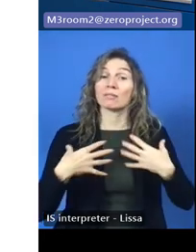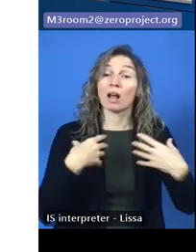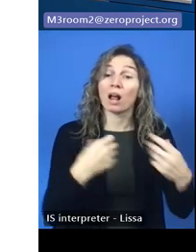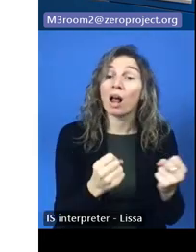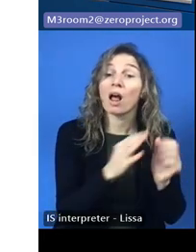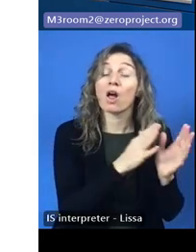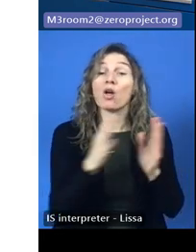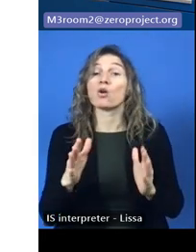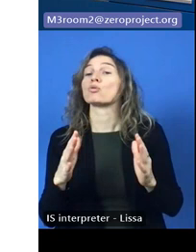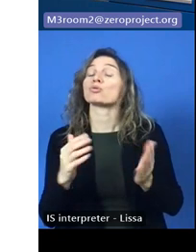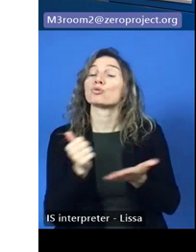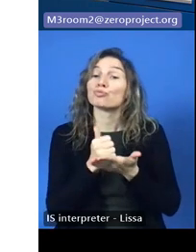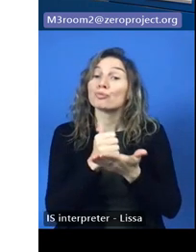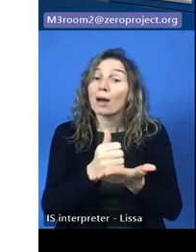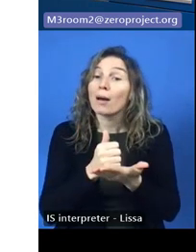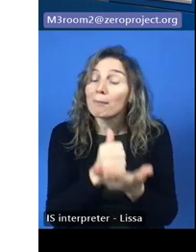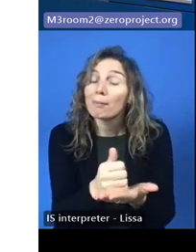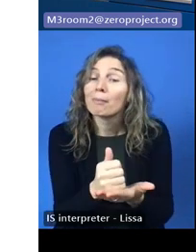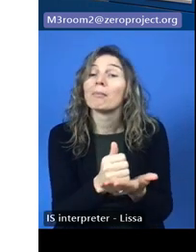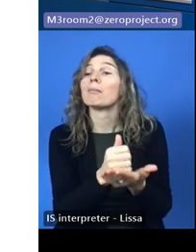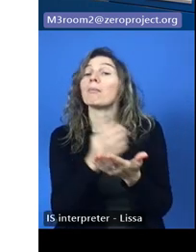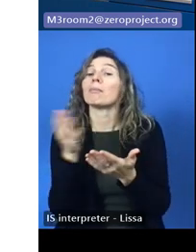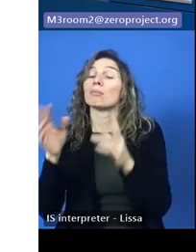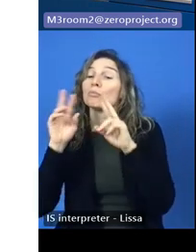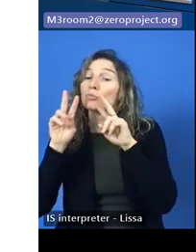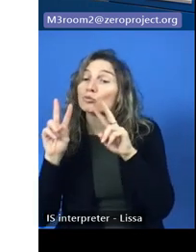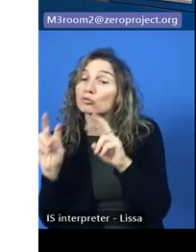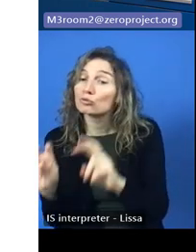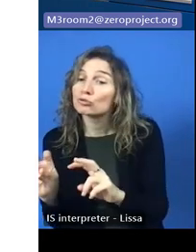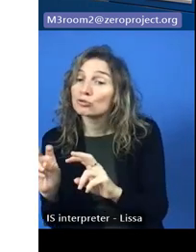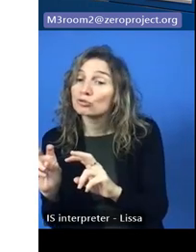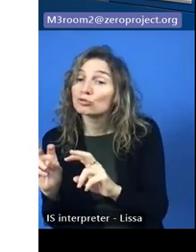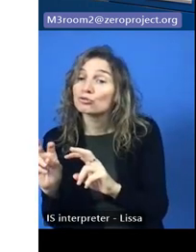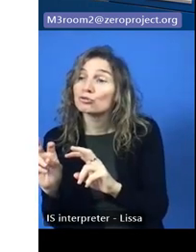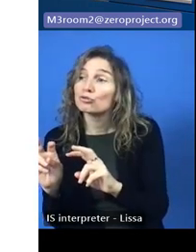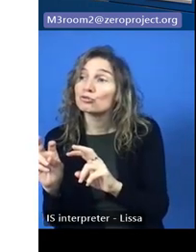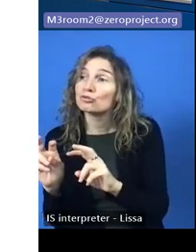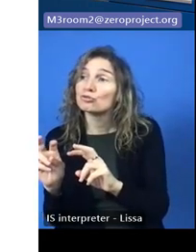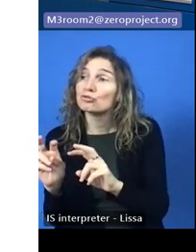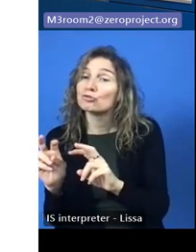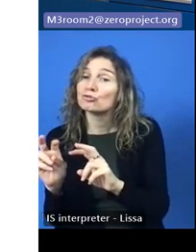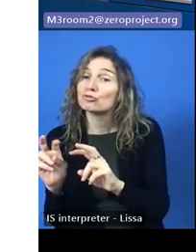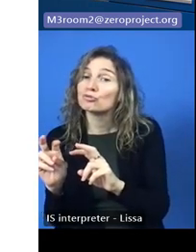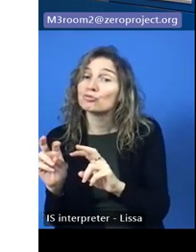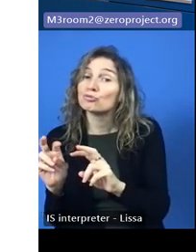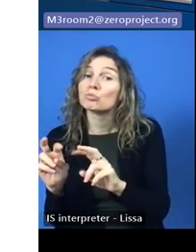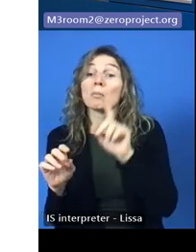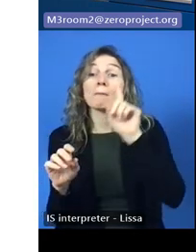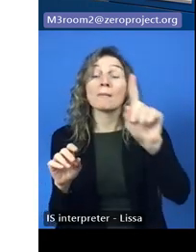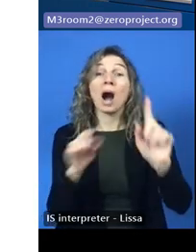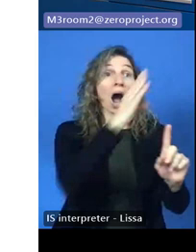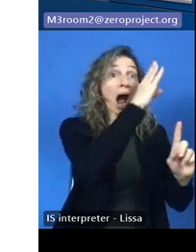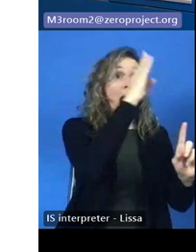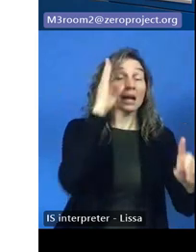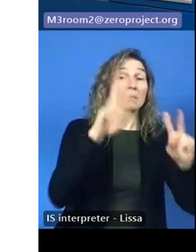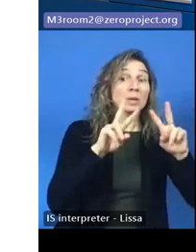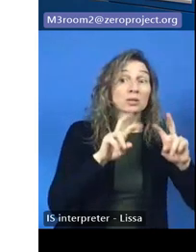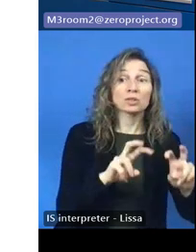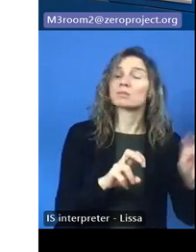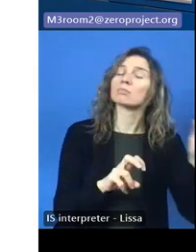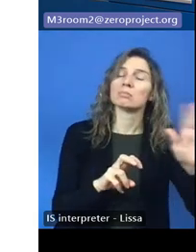rehabilitation and healthcare and research. But usually we do not conduct academic research. It's more about